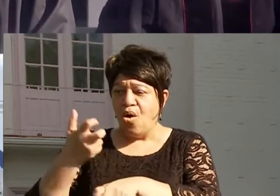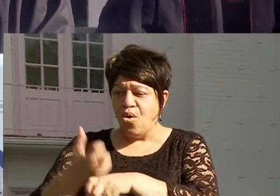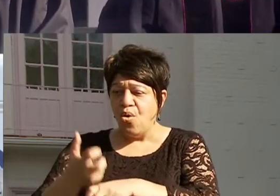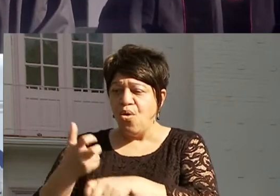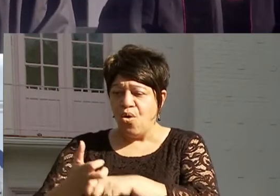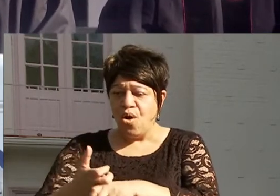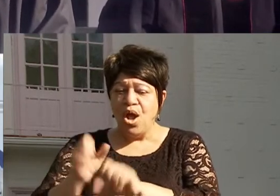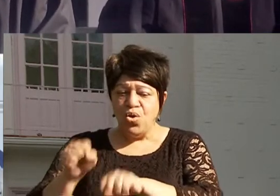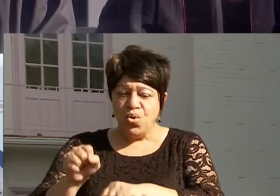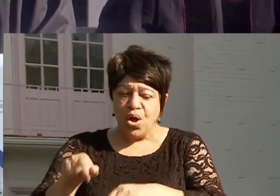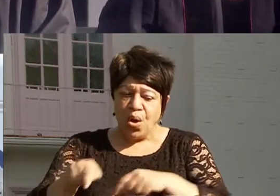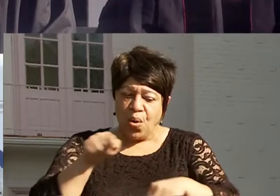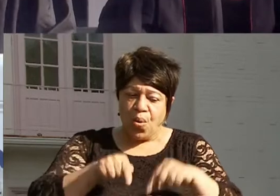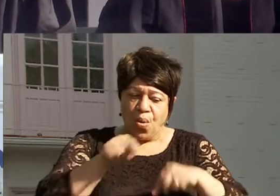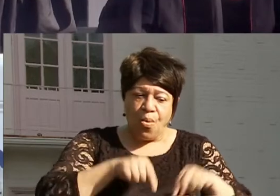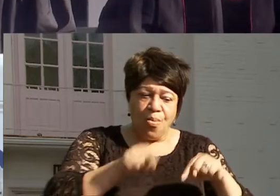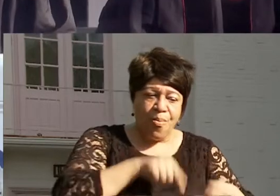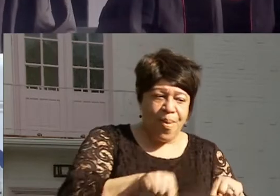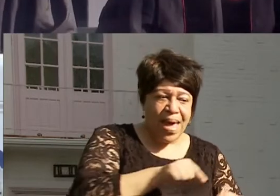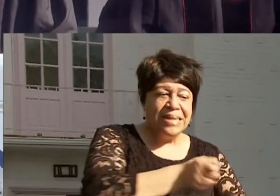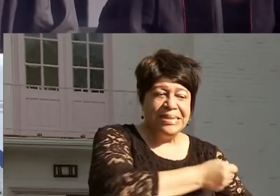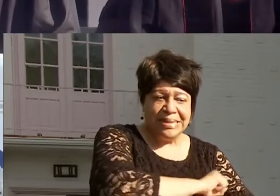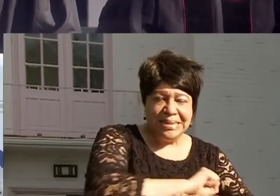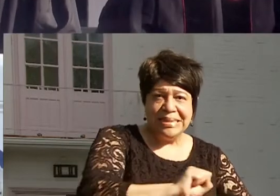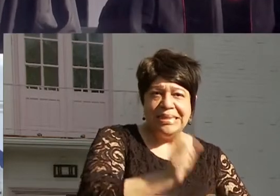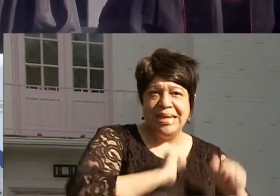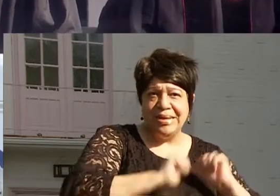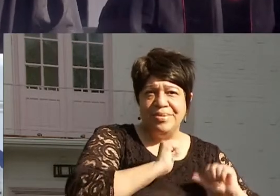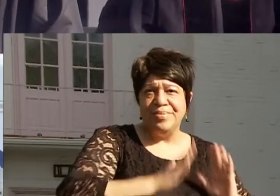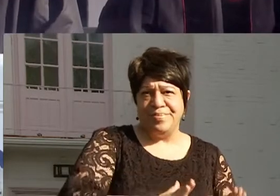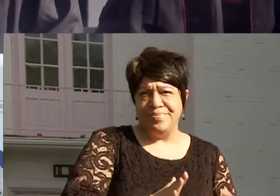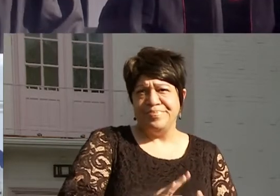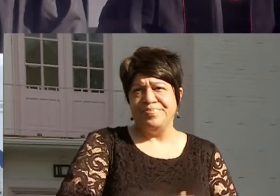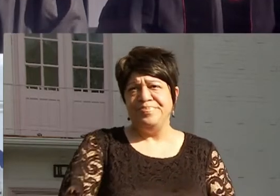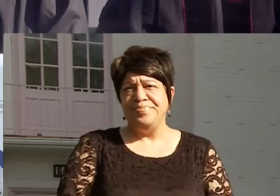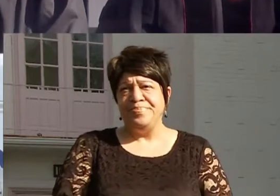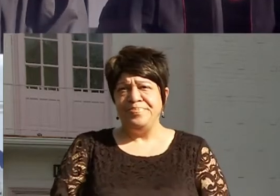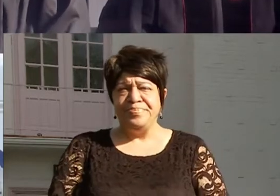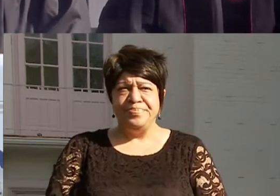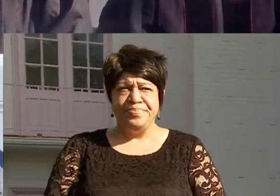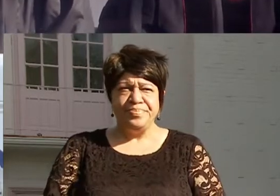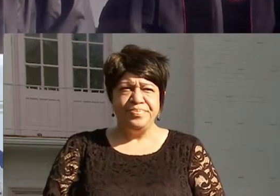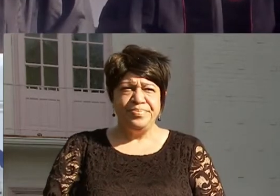by. Just in case Marvel doesn't call.